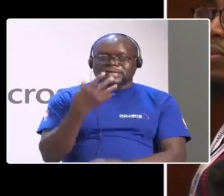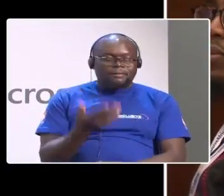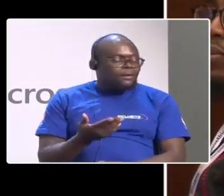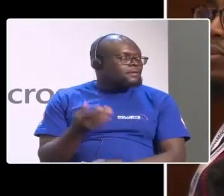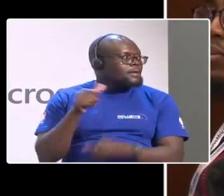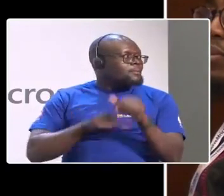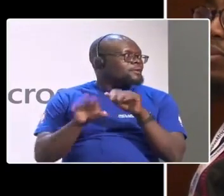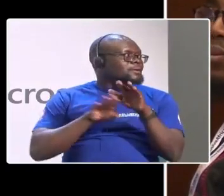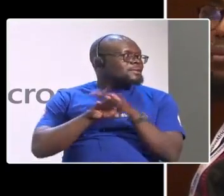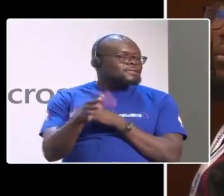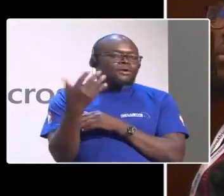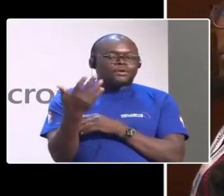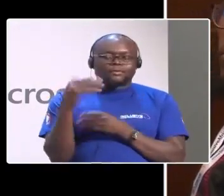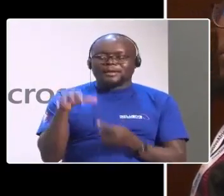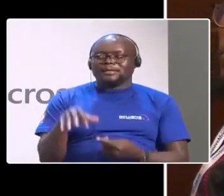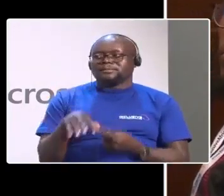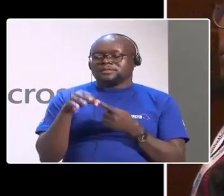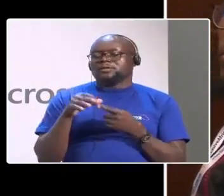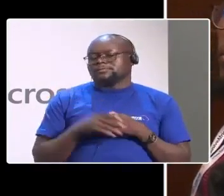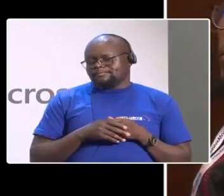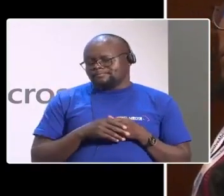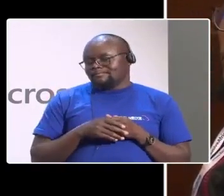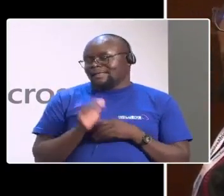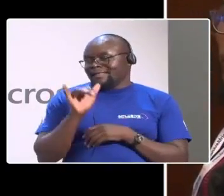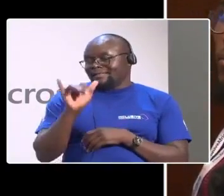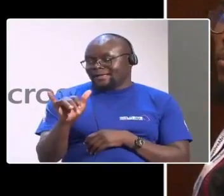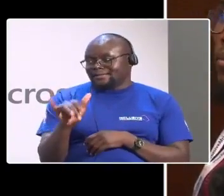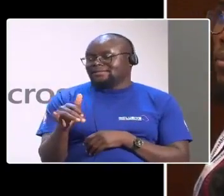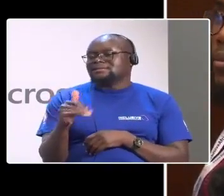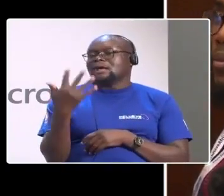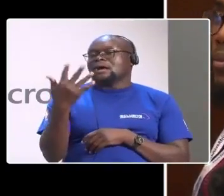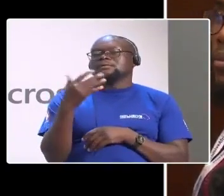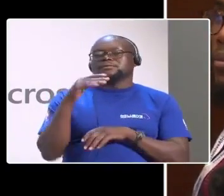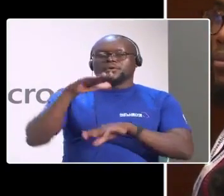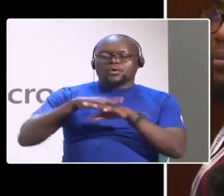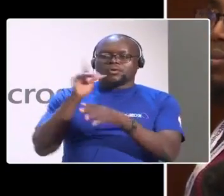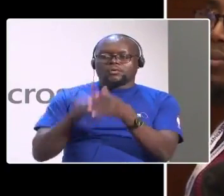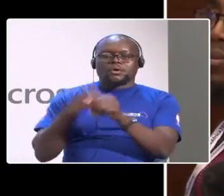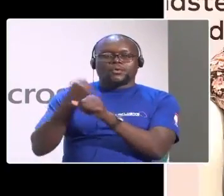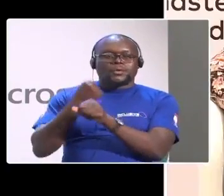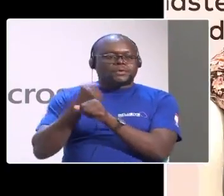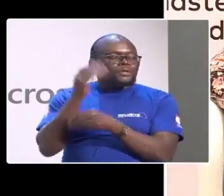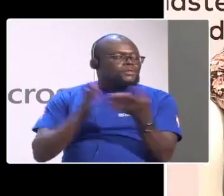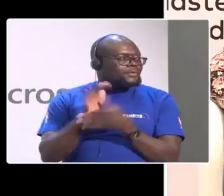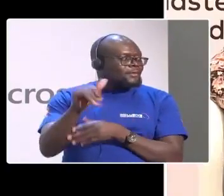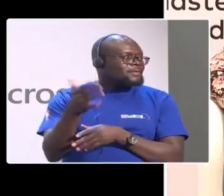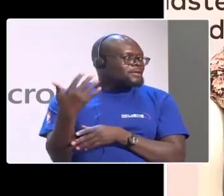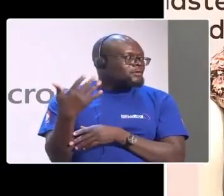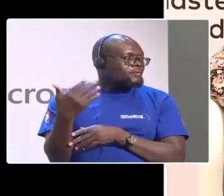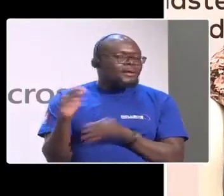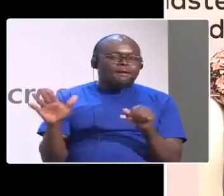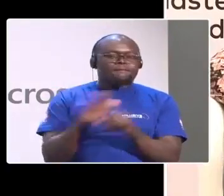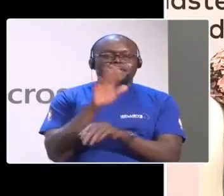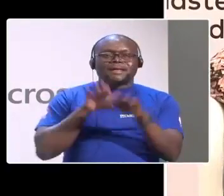our accessible document specialist, that is hands-on work that you're doing to ensure these documents are fully